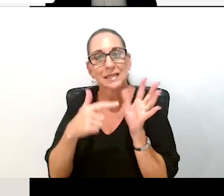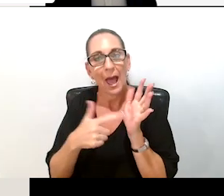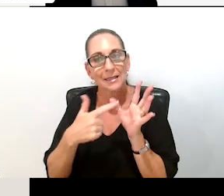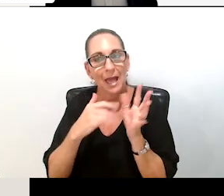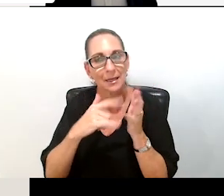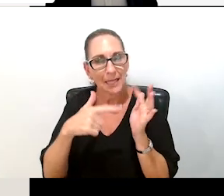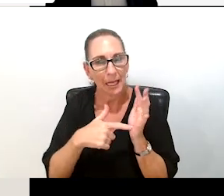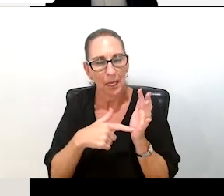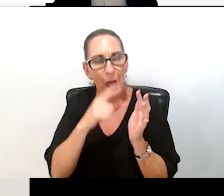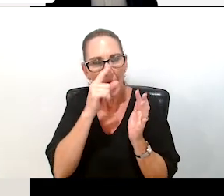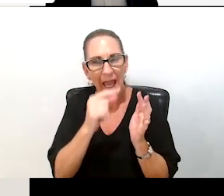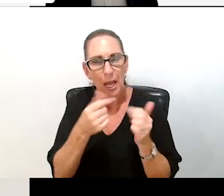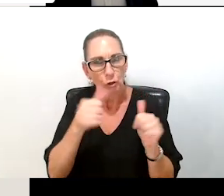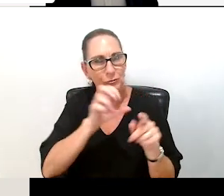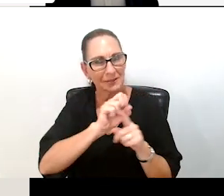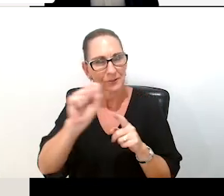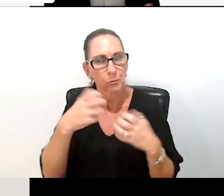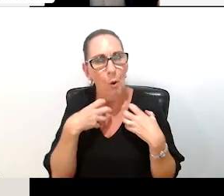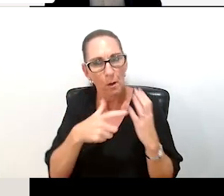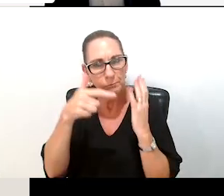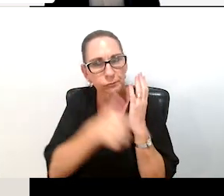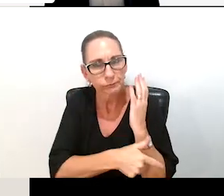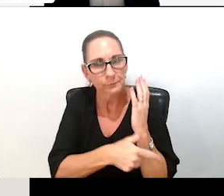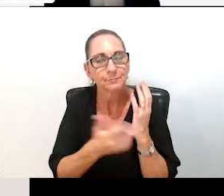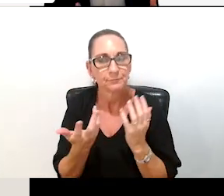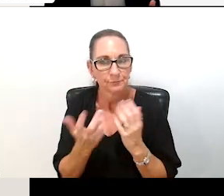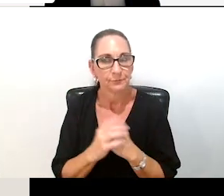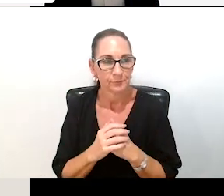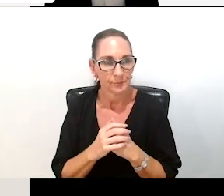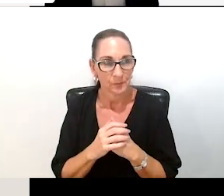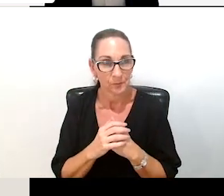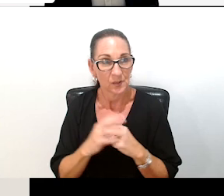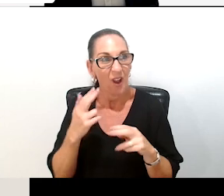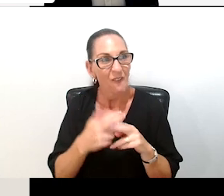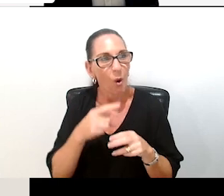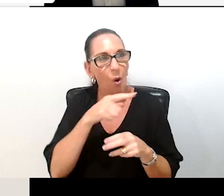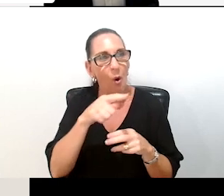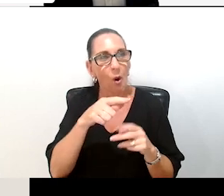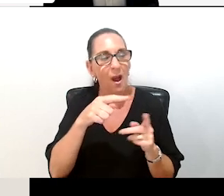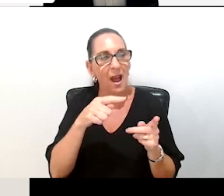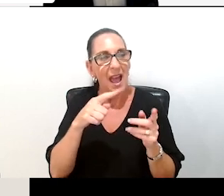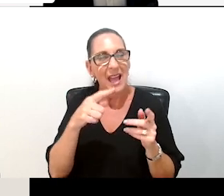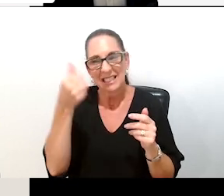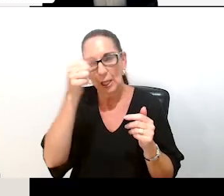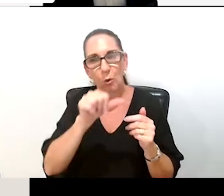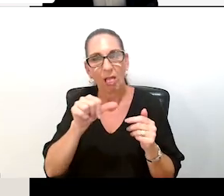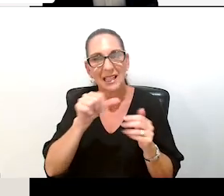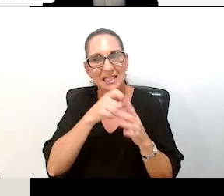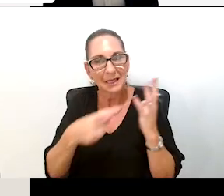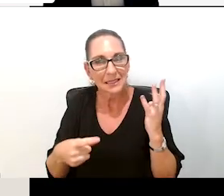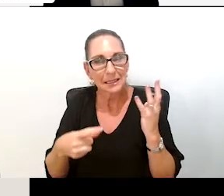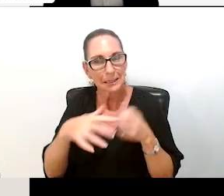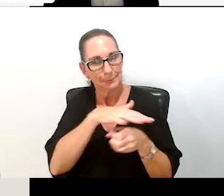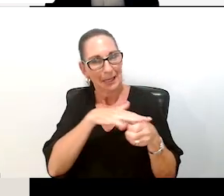to achieve using those data. Of course, in the intellectual disability space, we realise addressing